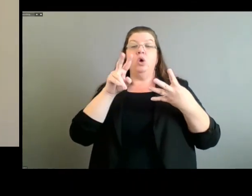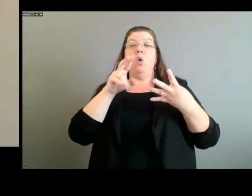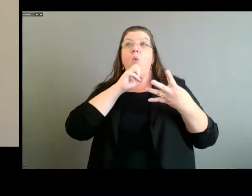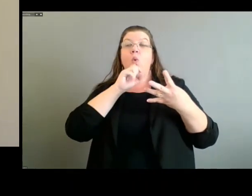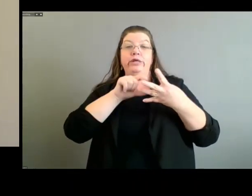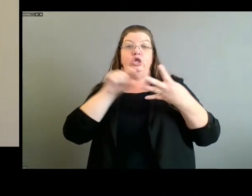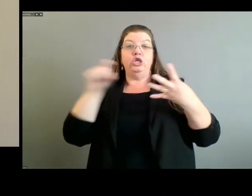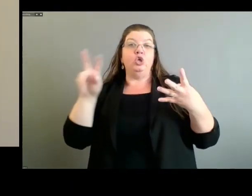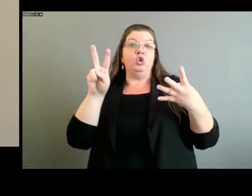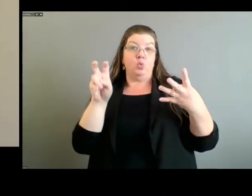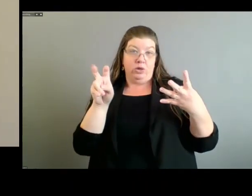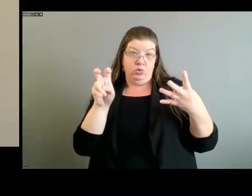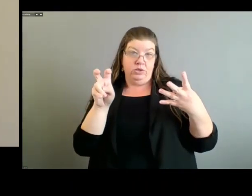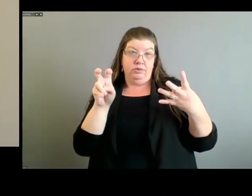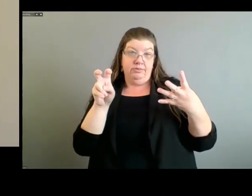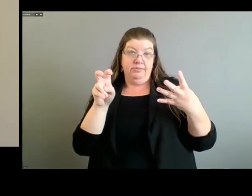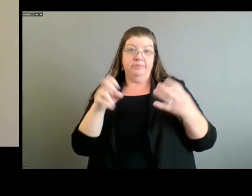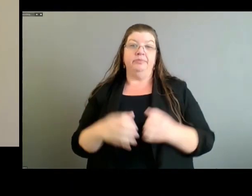tier.